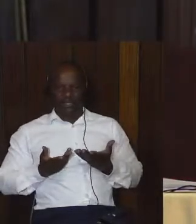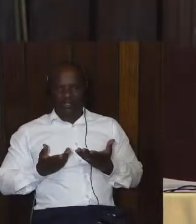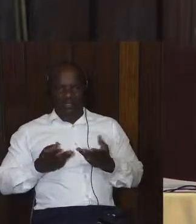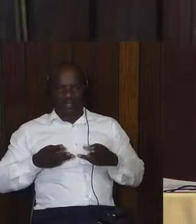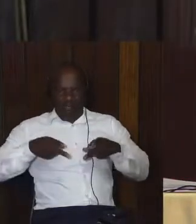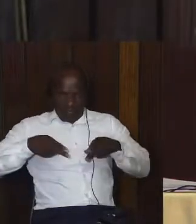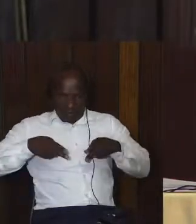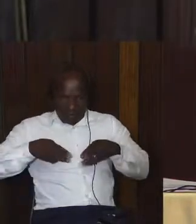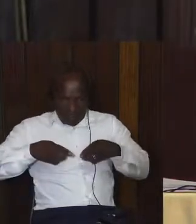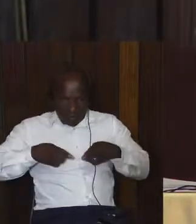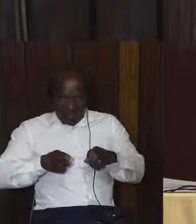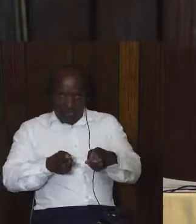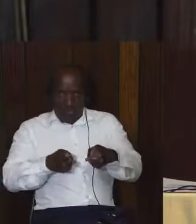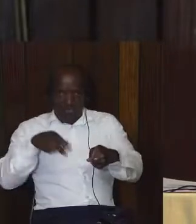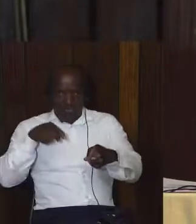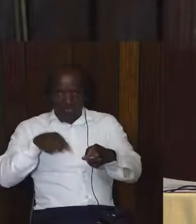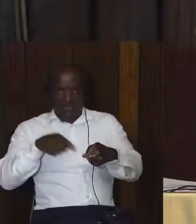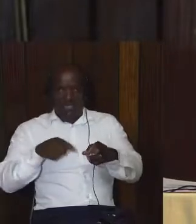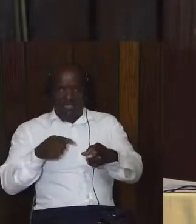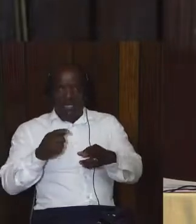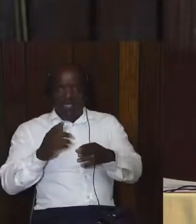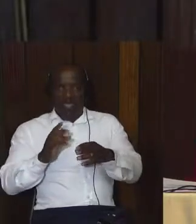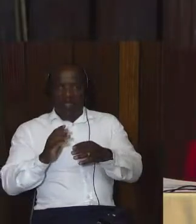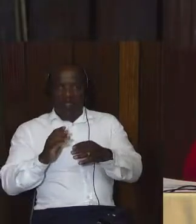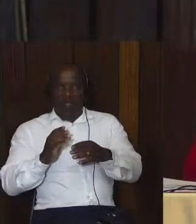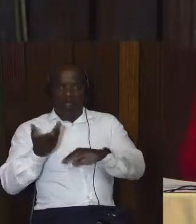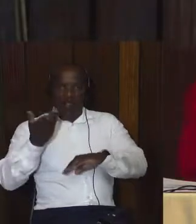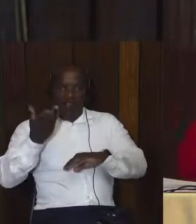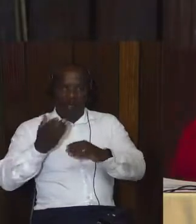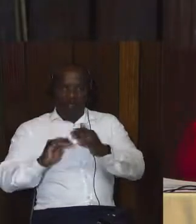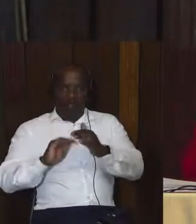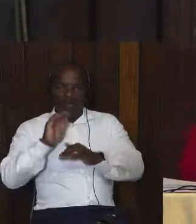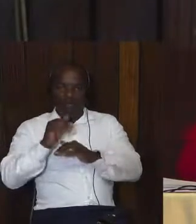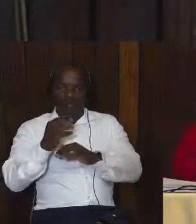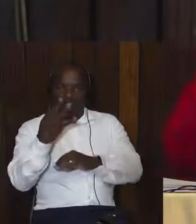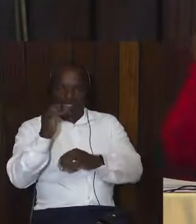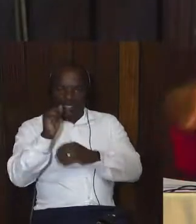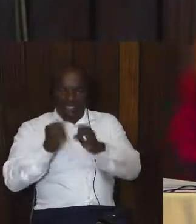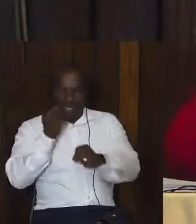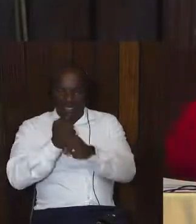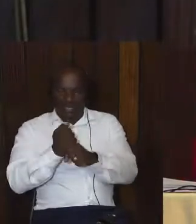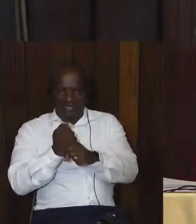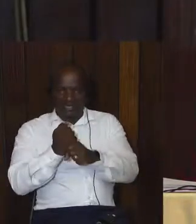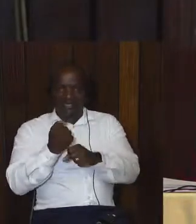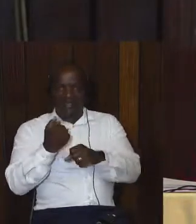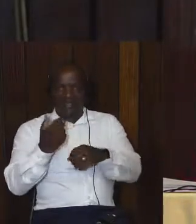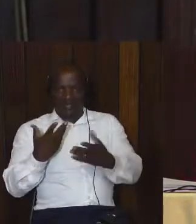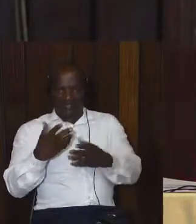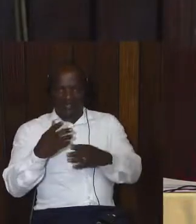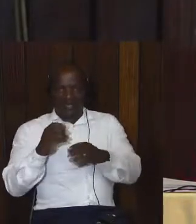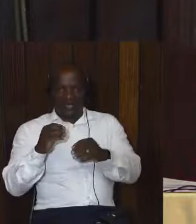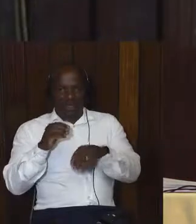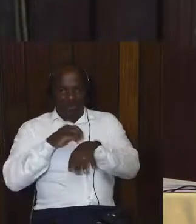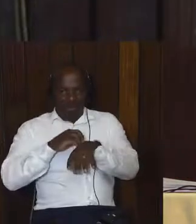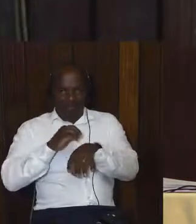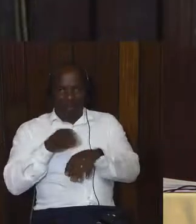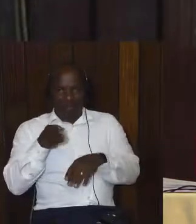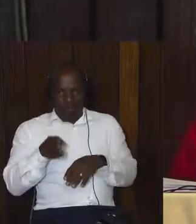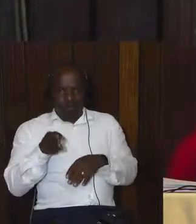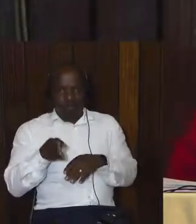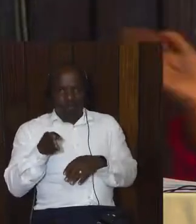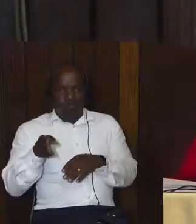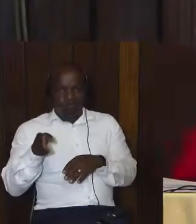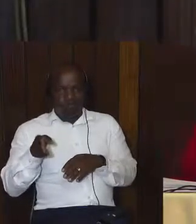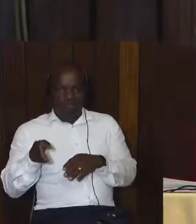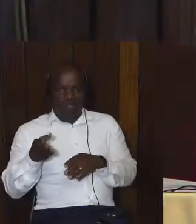route. It is taking us more than 3 years just to secure funds from Treasury to say, yeah, we've got a problem here.